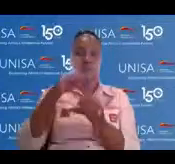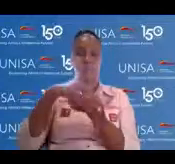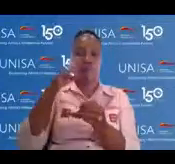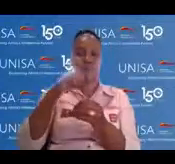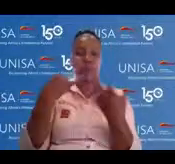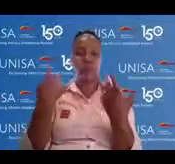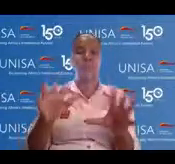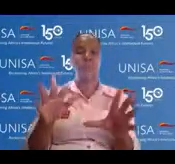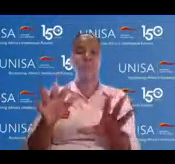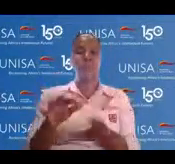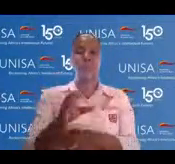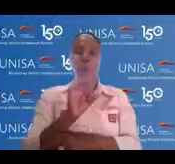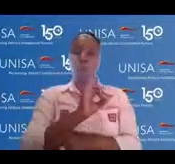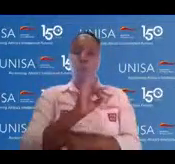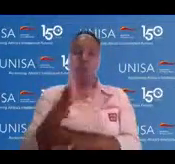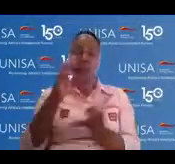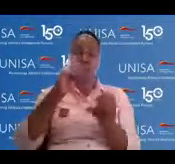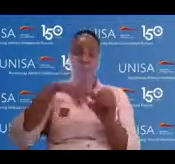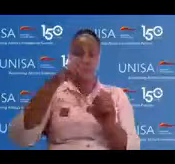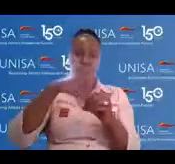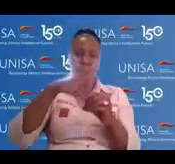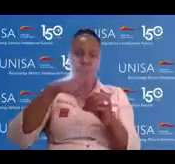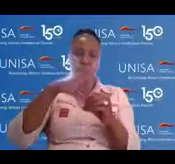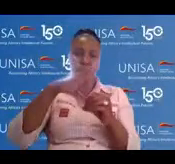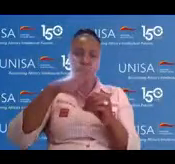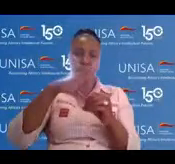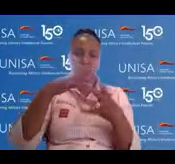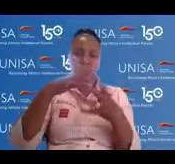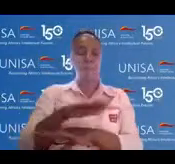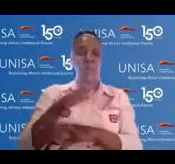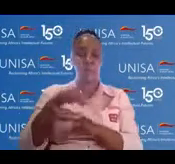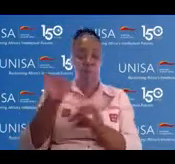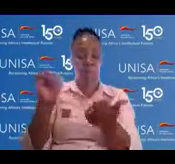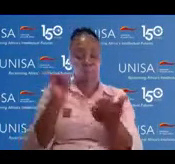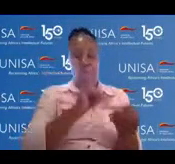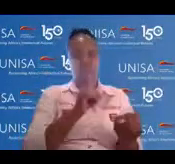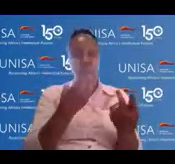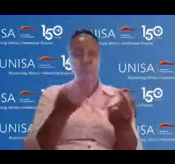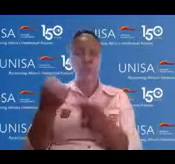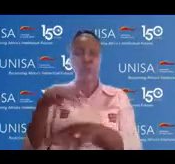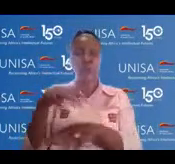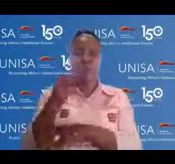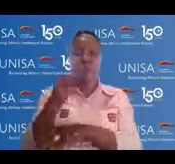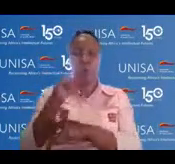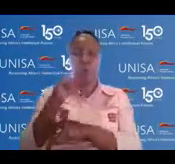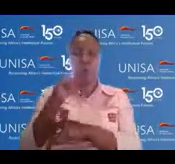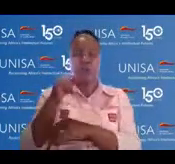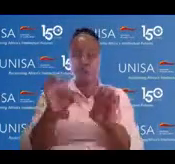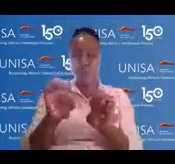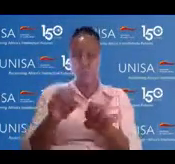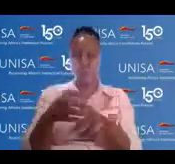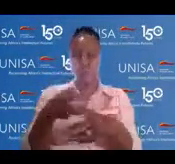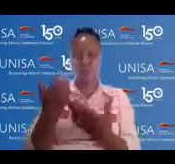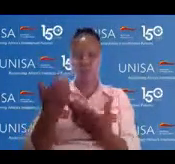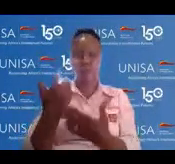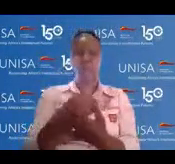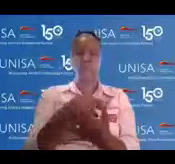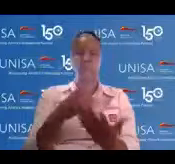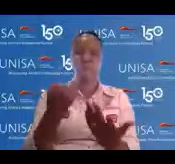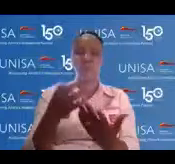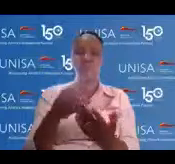it's installed, basically you can come and do the mock exam. So if we scroll down, we've got a mock exam here as